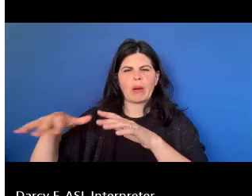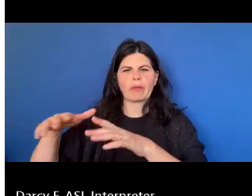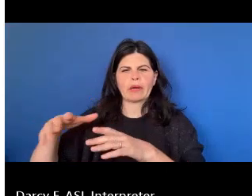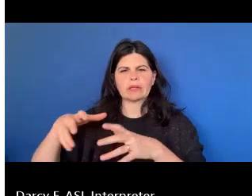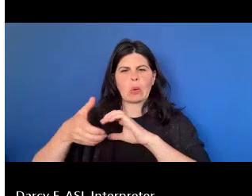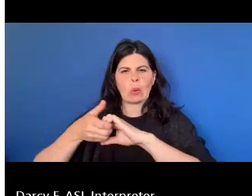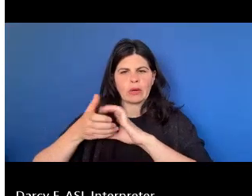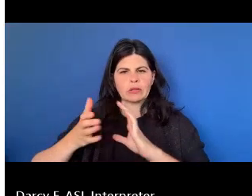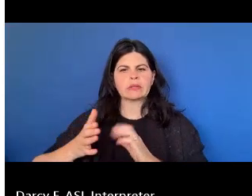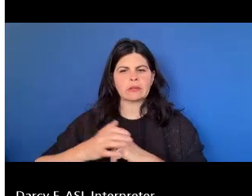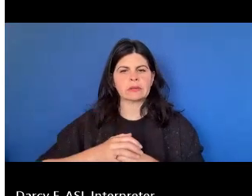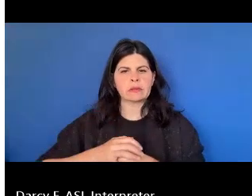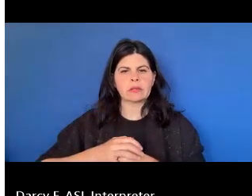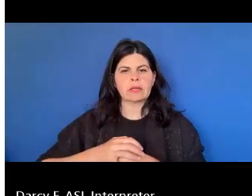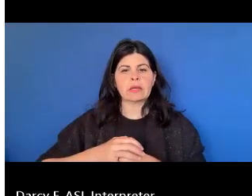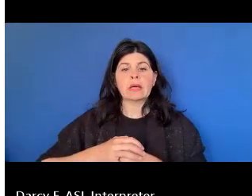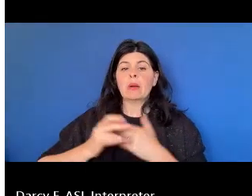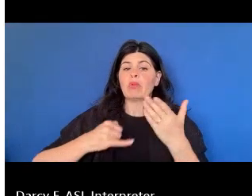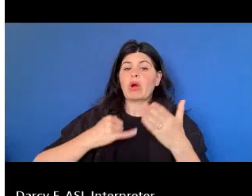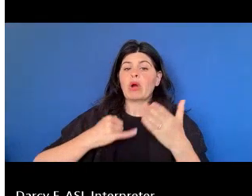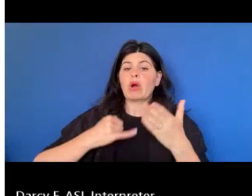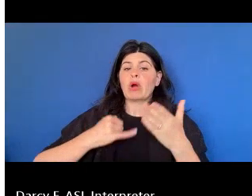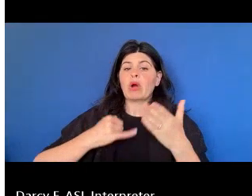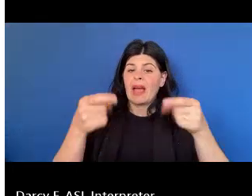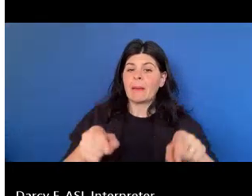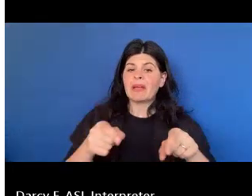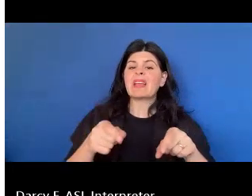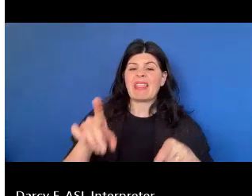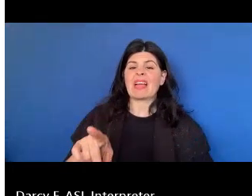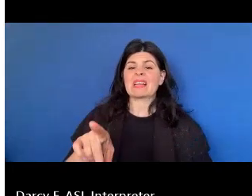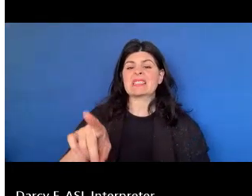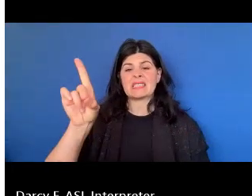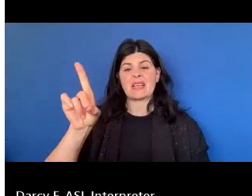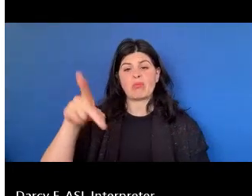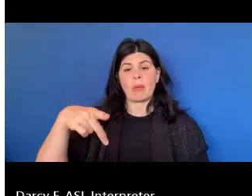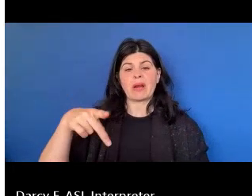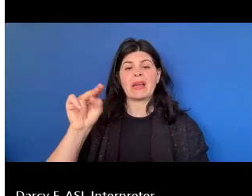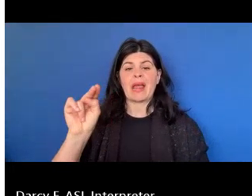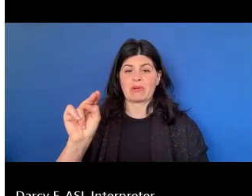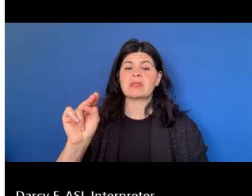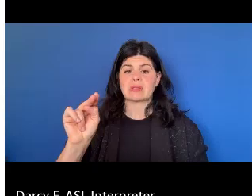neighborhood decarbonization zones, which are the major topic for today's information session.